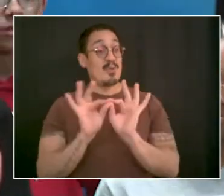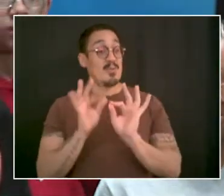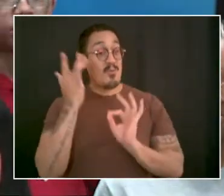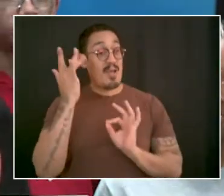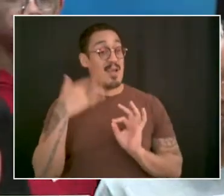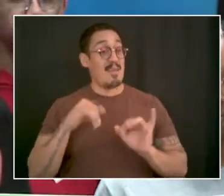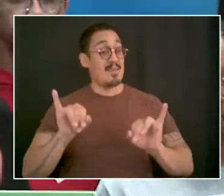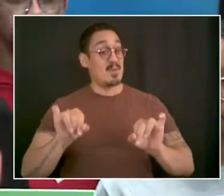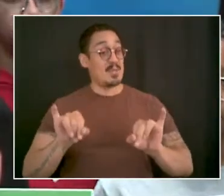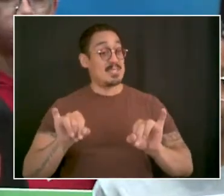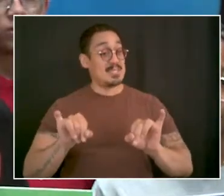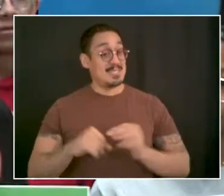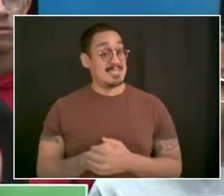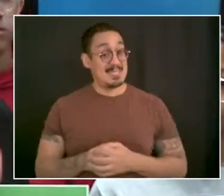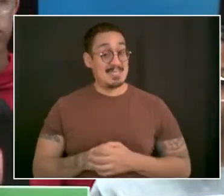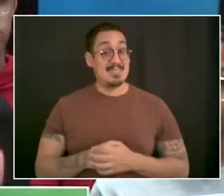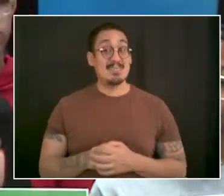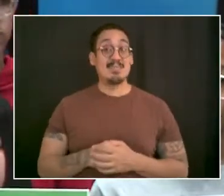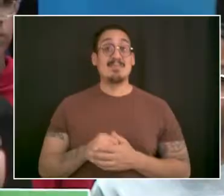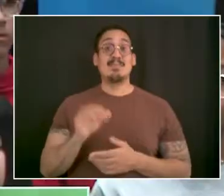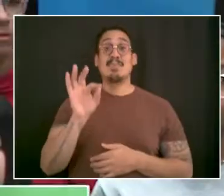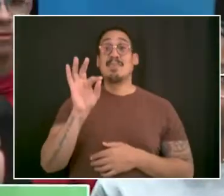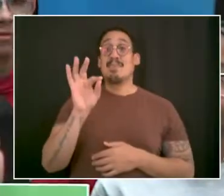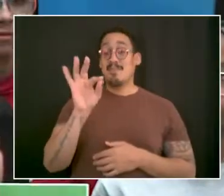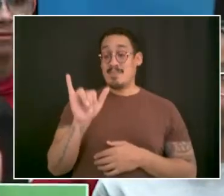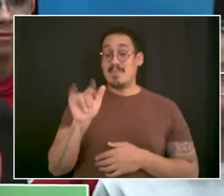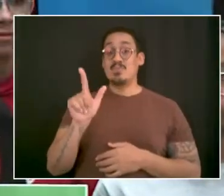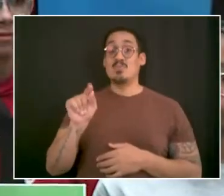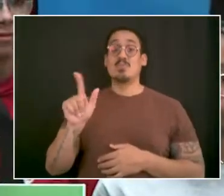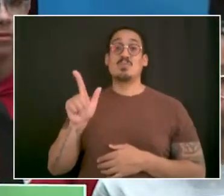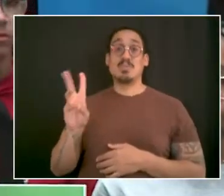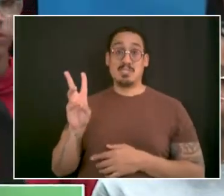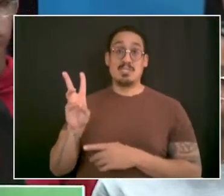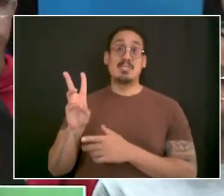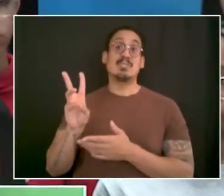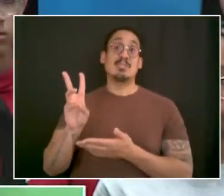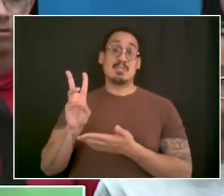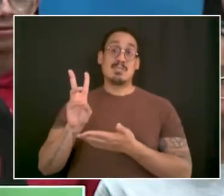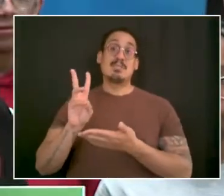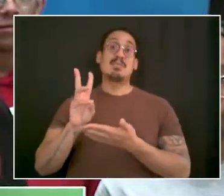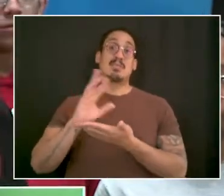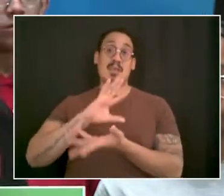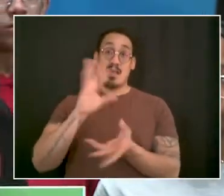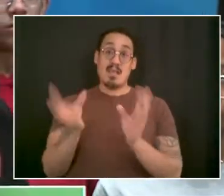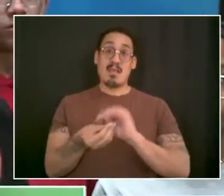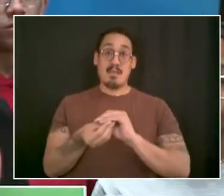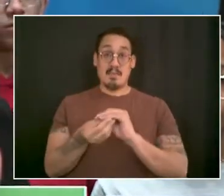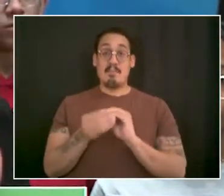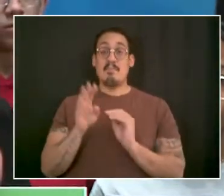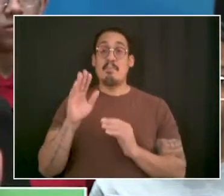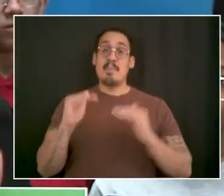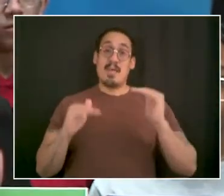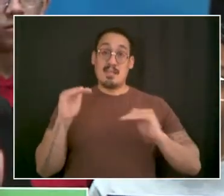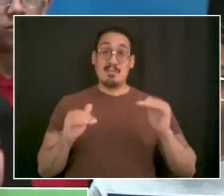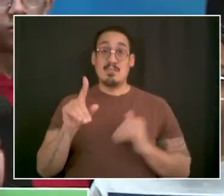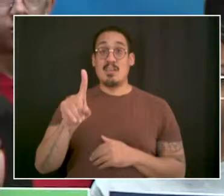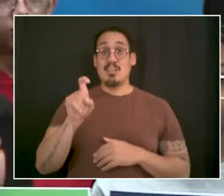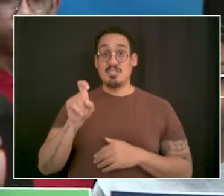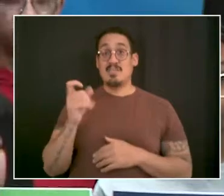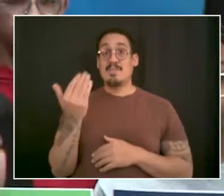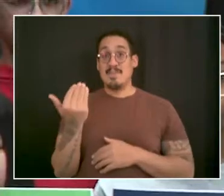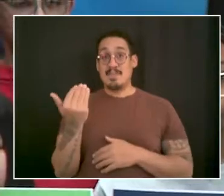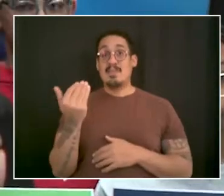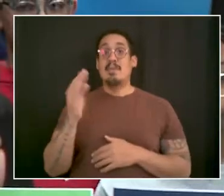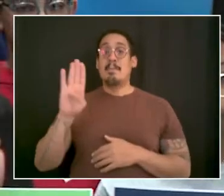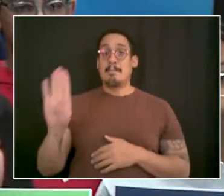The fiscal year 2026 executive budget is balanced at $115.1 billion. Our policies have set